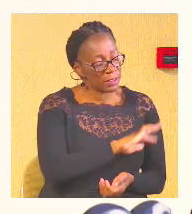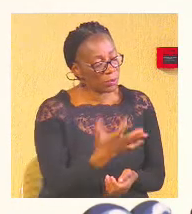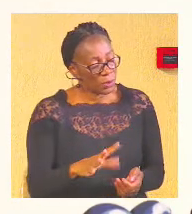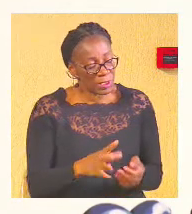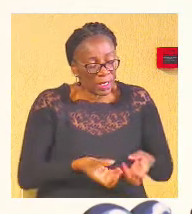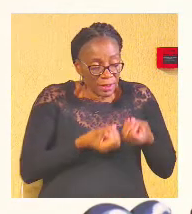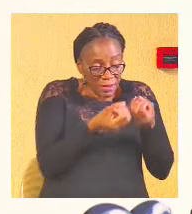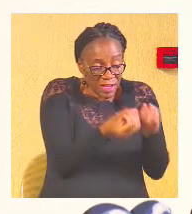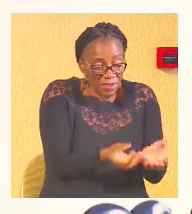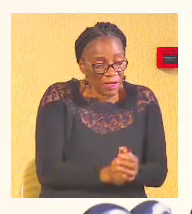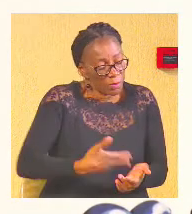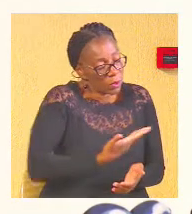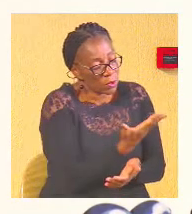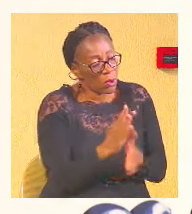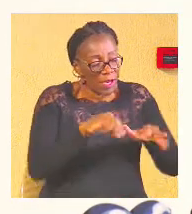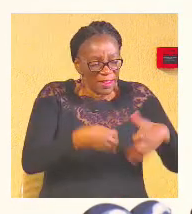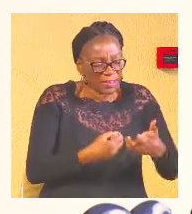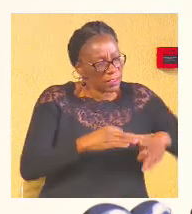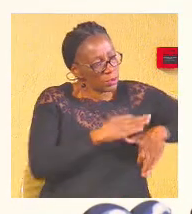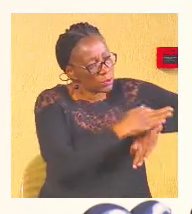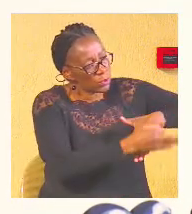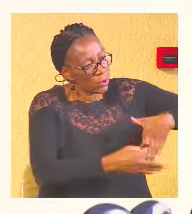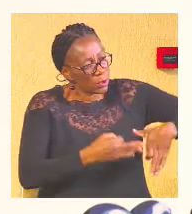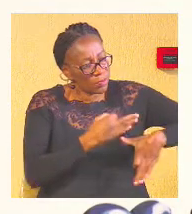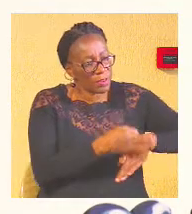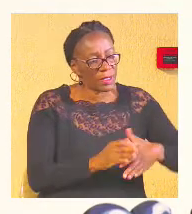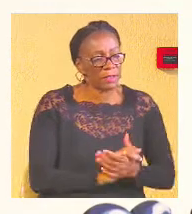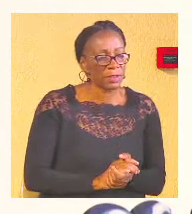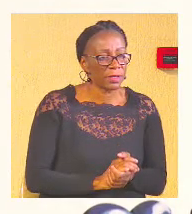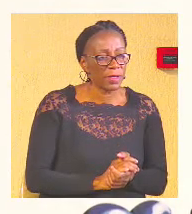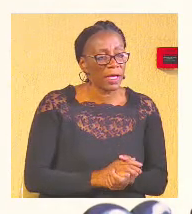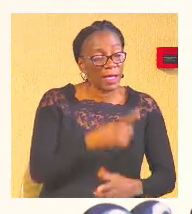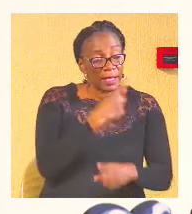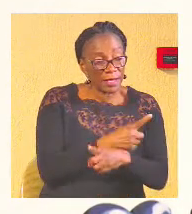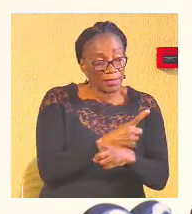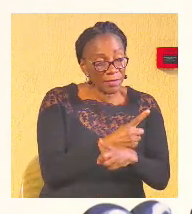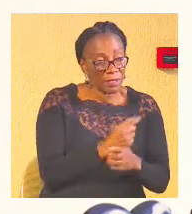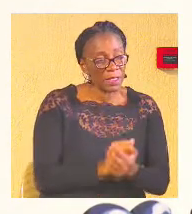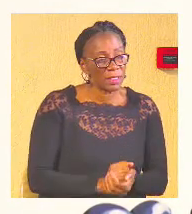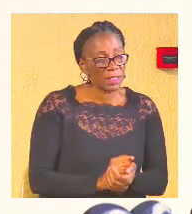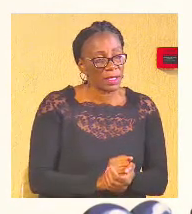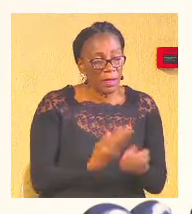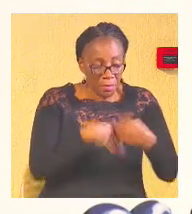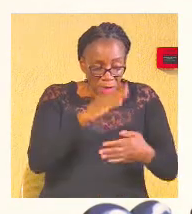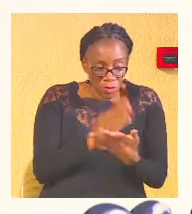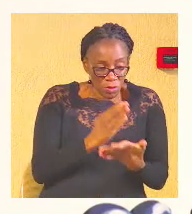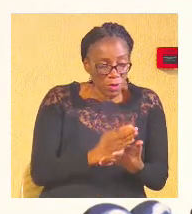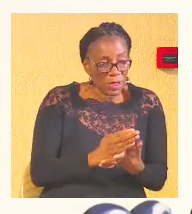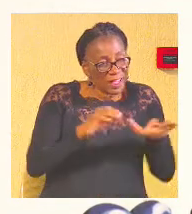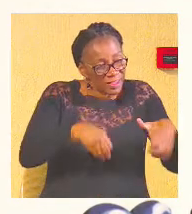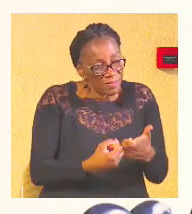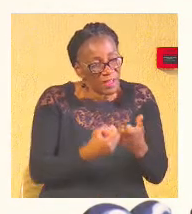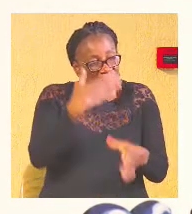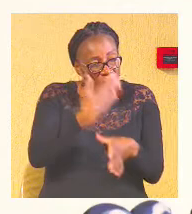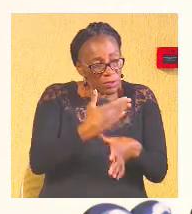country. And that is what government has done to ensure that our health facilities operate in a manner that is safe for the patients